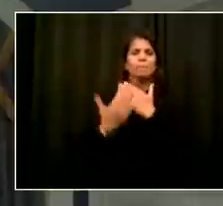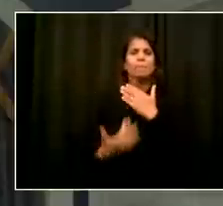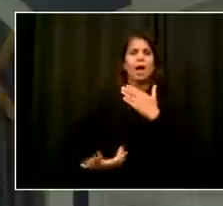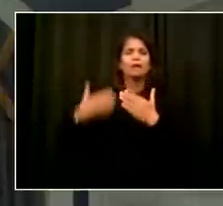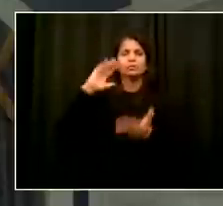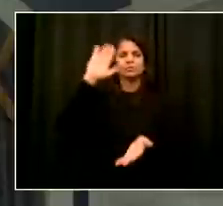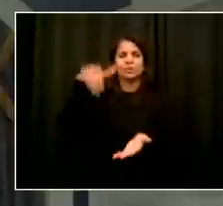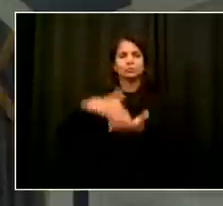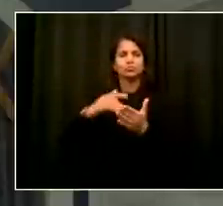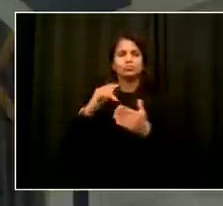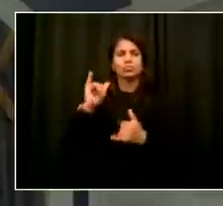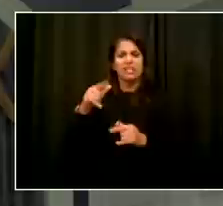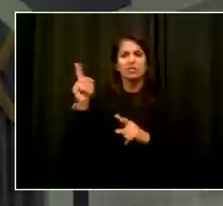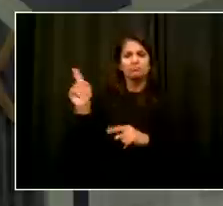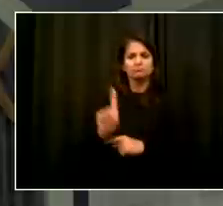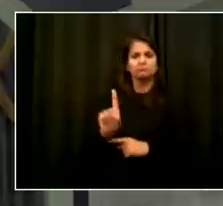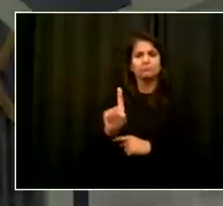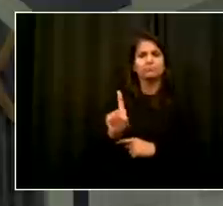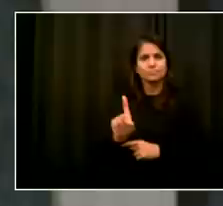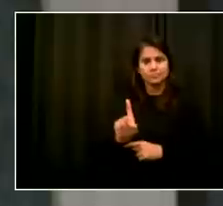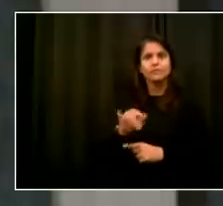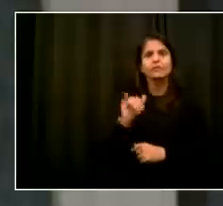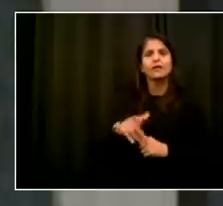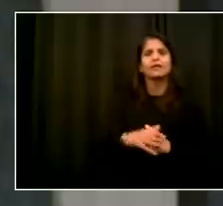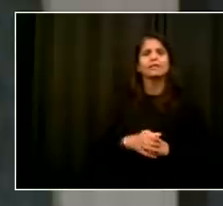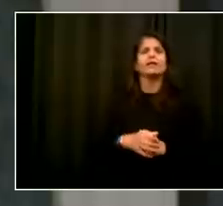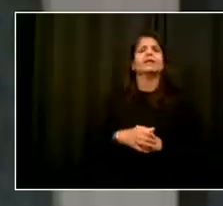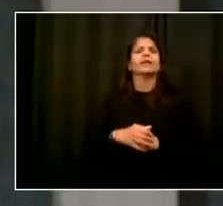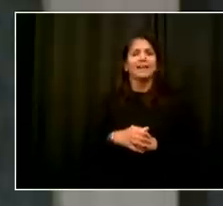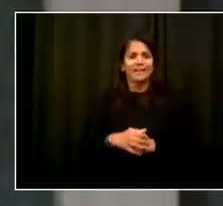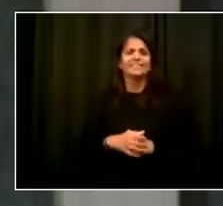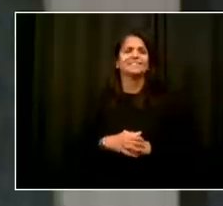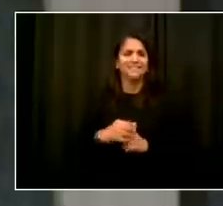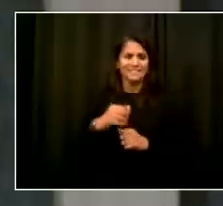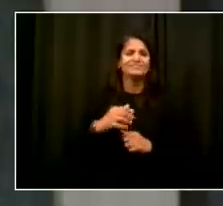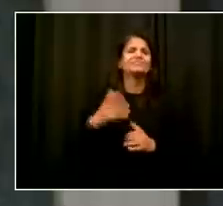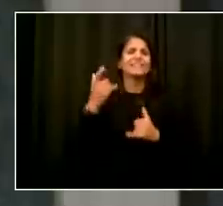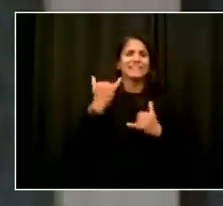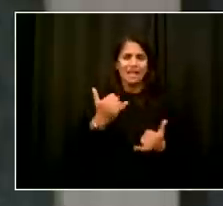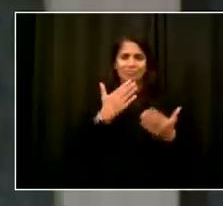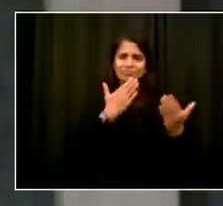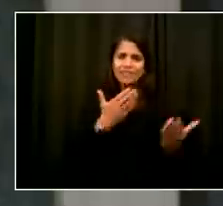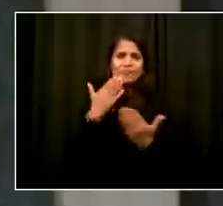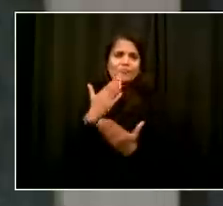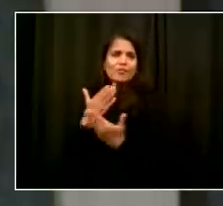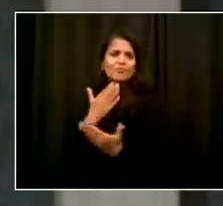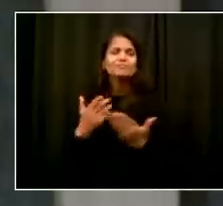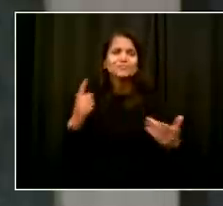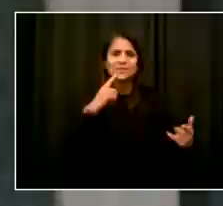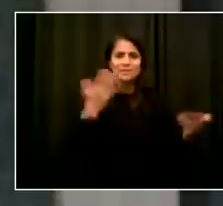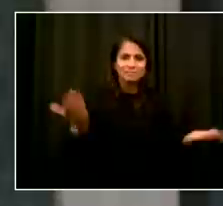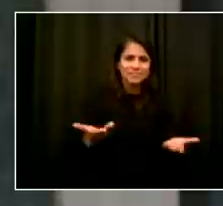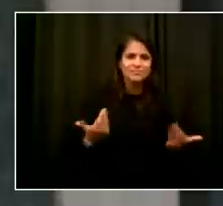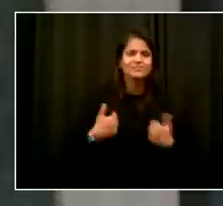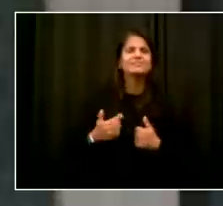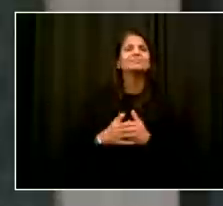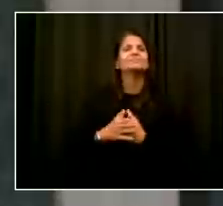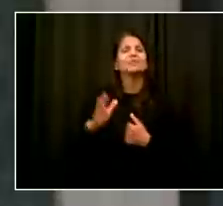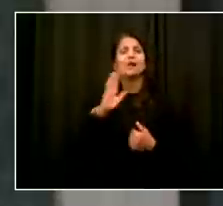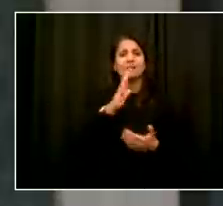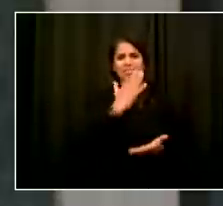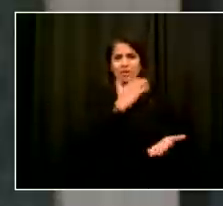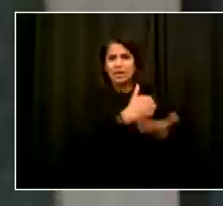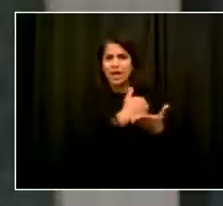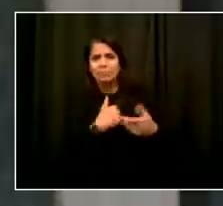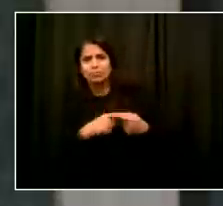Thank you, Mr. Mayor. We're greatly appreciative of the mayor's leadership in working with his office towards this new campaign of